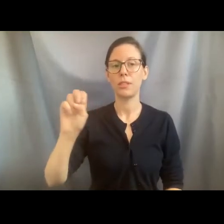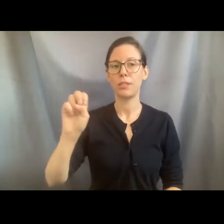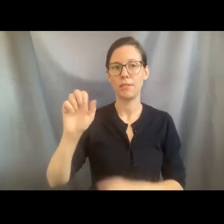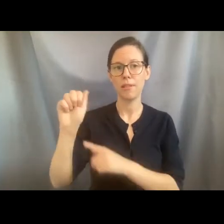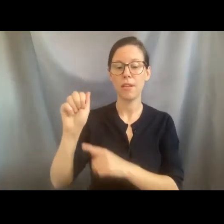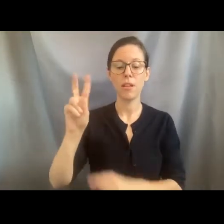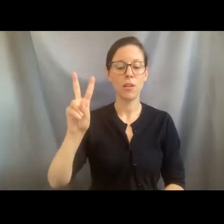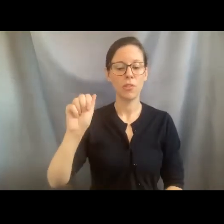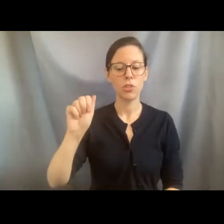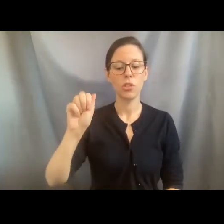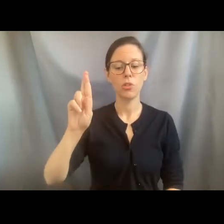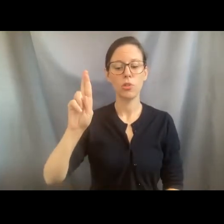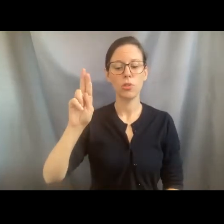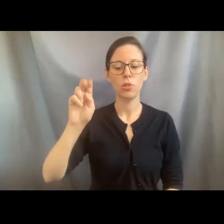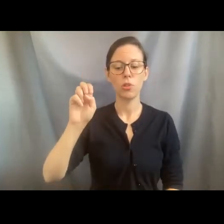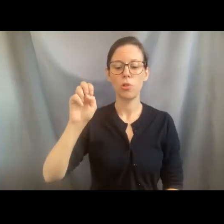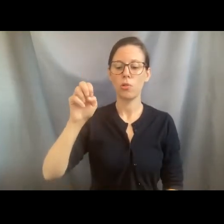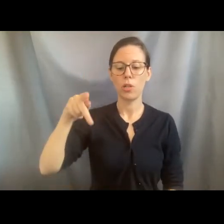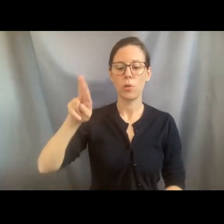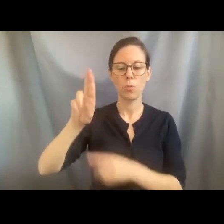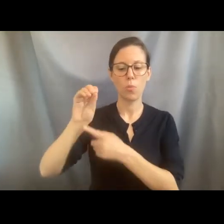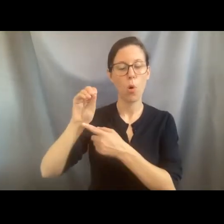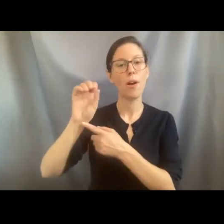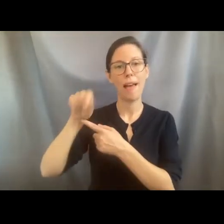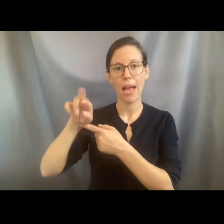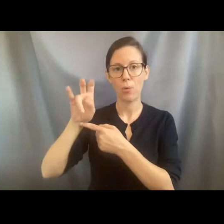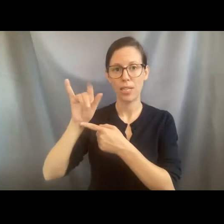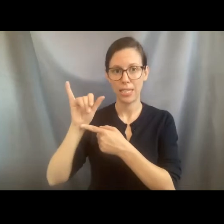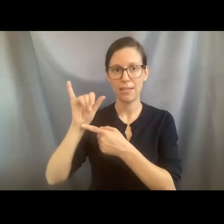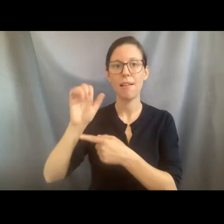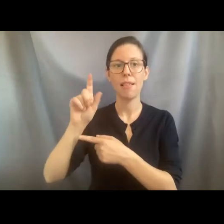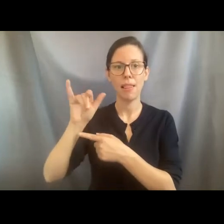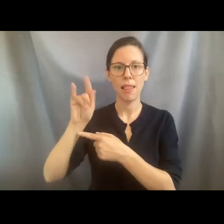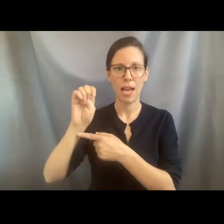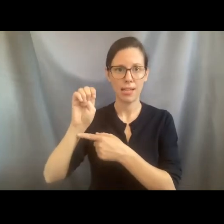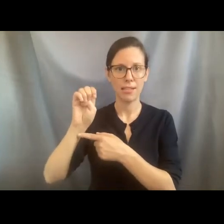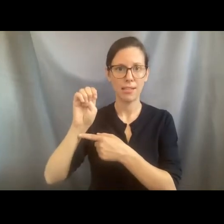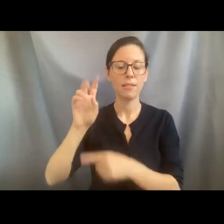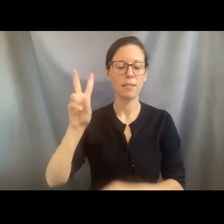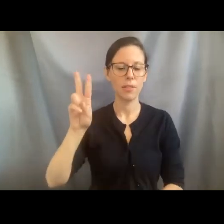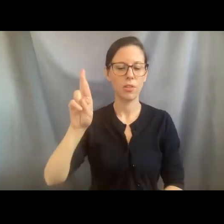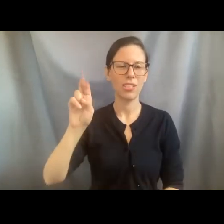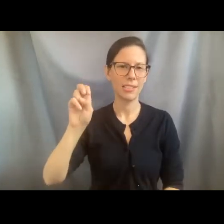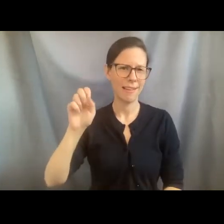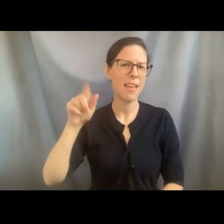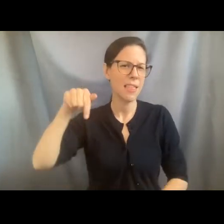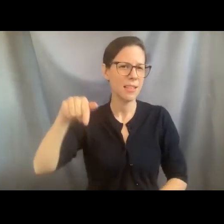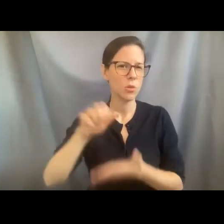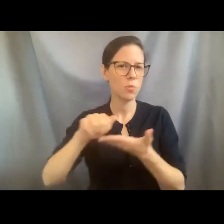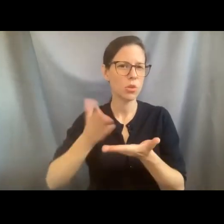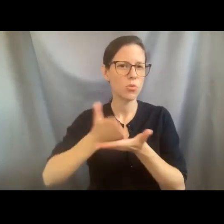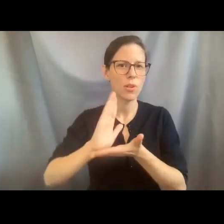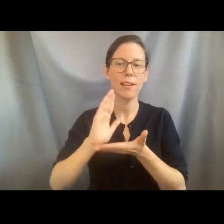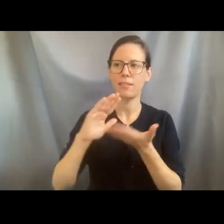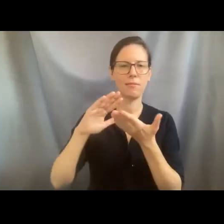Alliance, or VREA, V-R-E-A. And this is our abortion rights town hall. The VREA